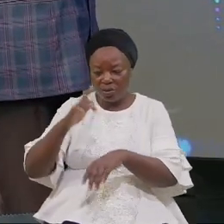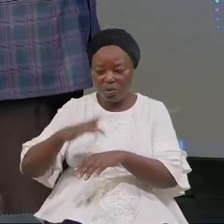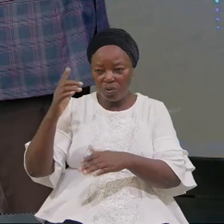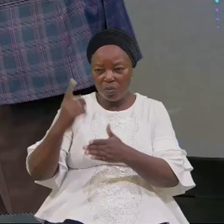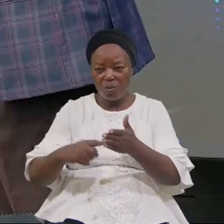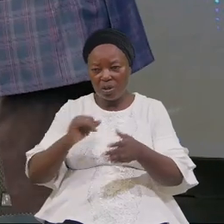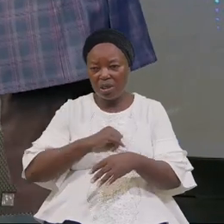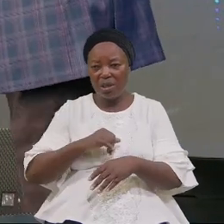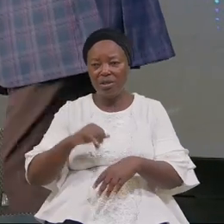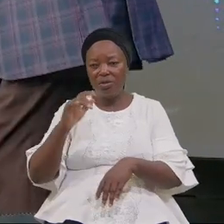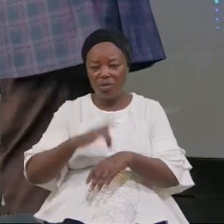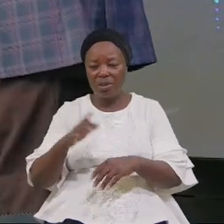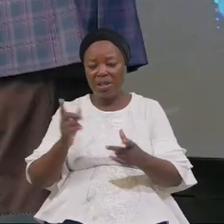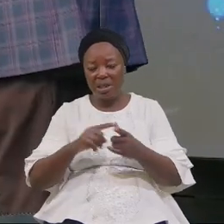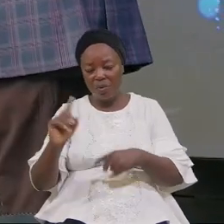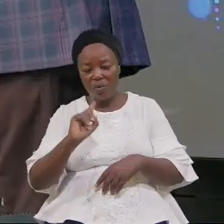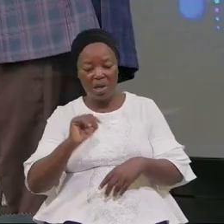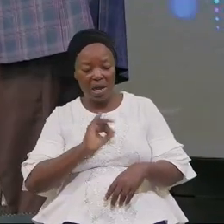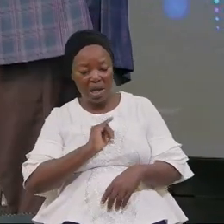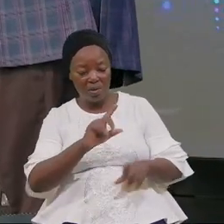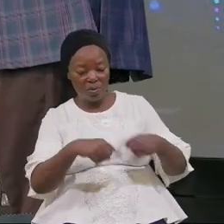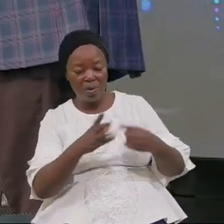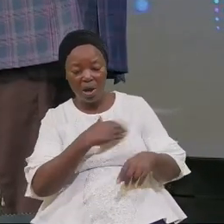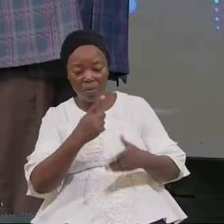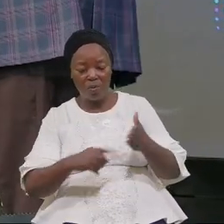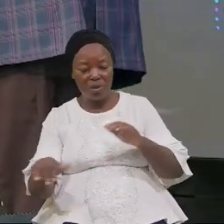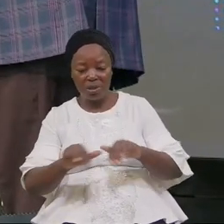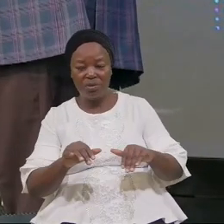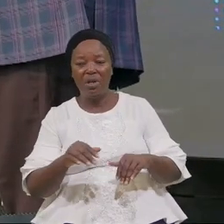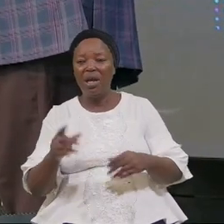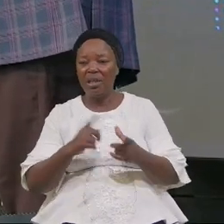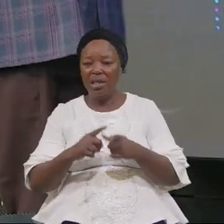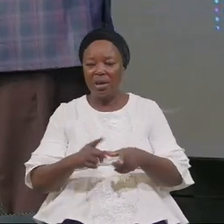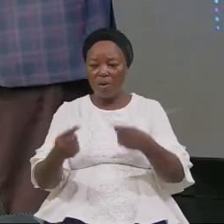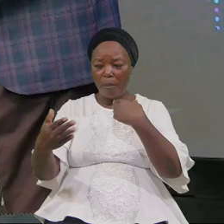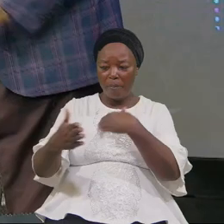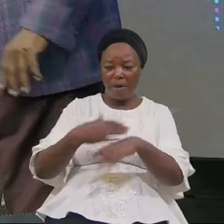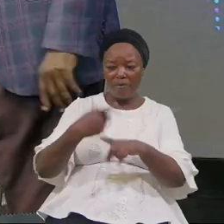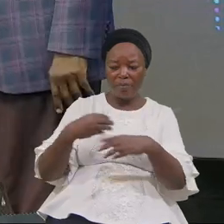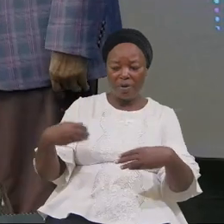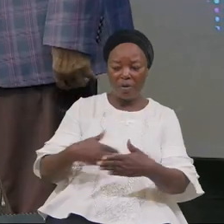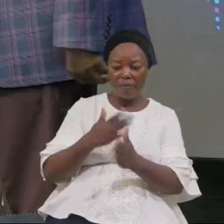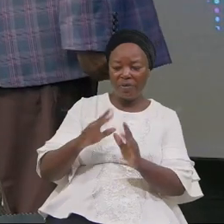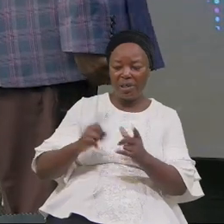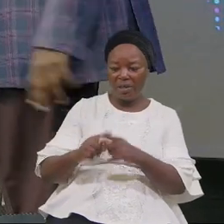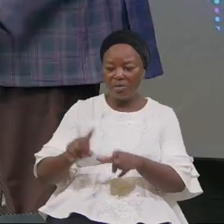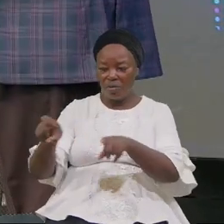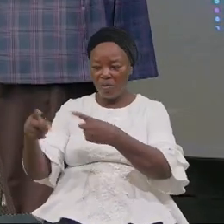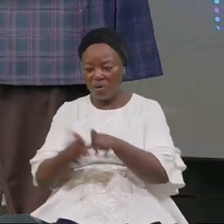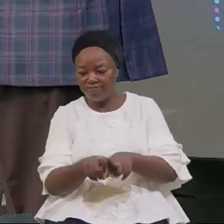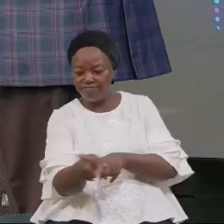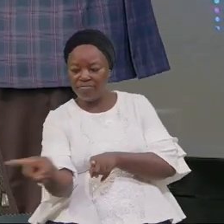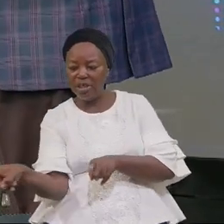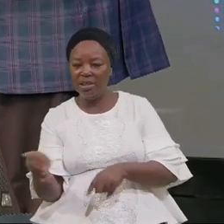go, and what I commit. And I can be coming back from the office and branch over there, and